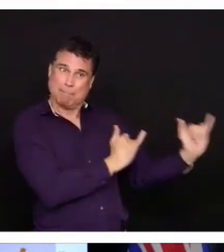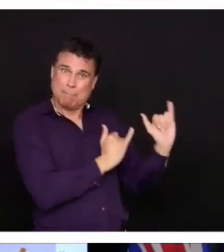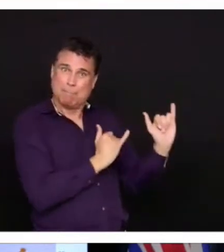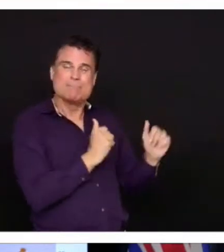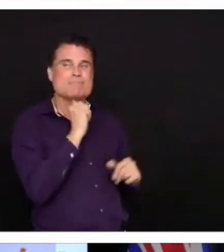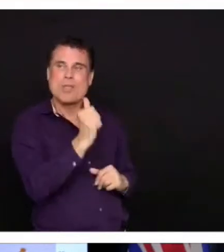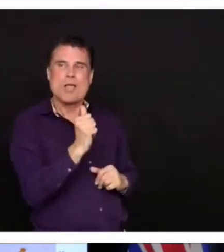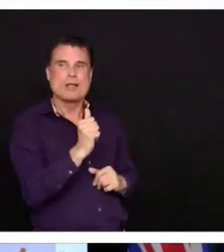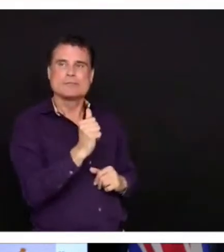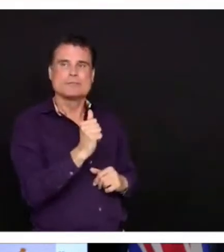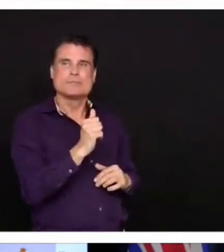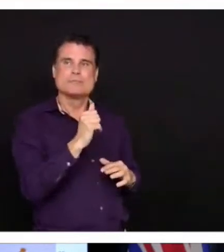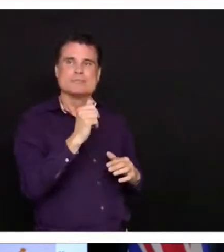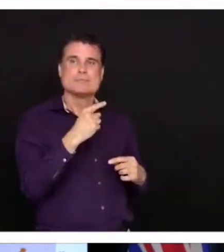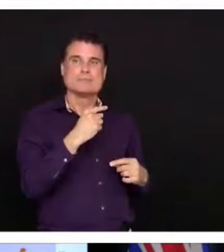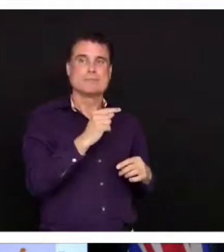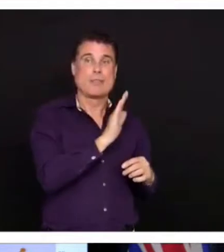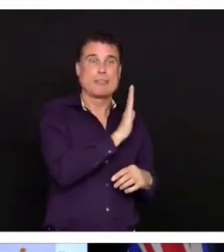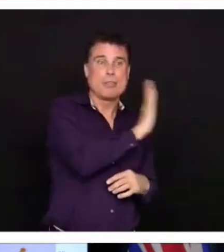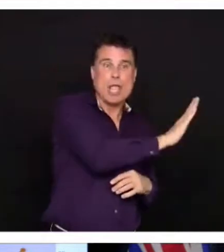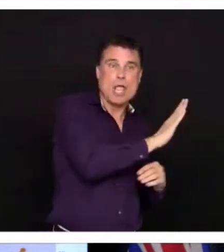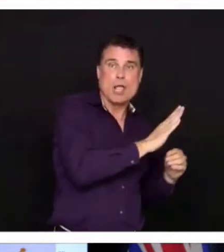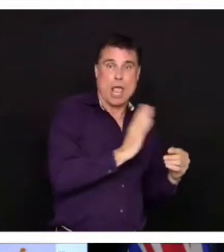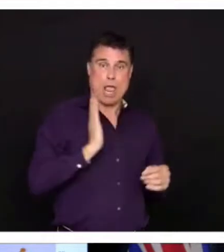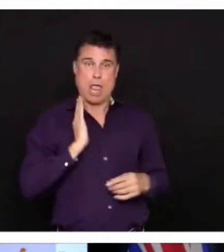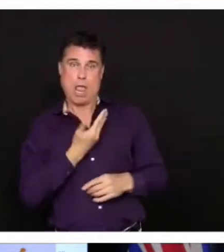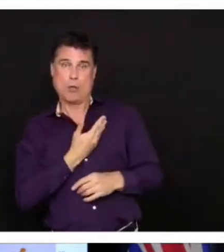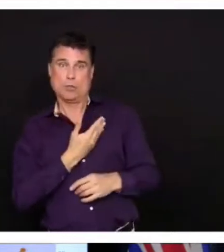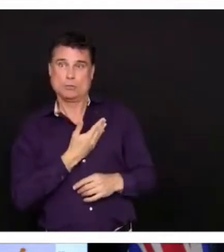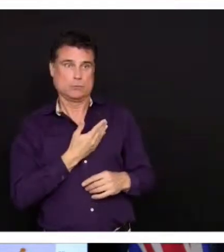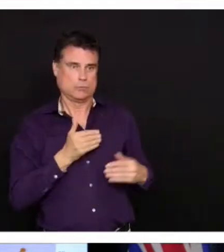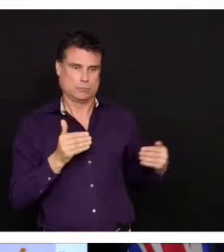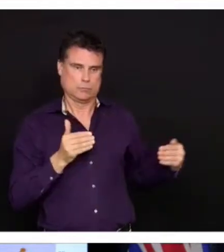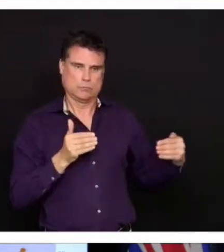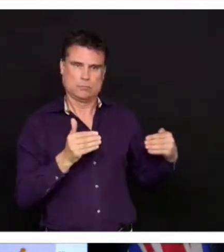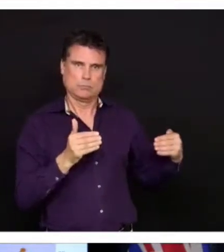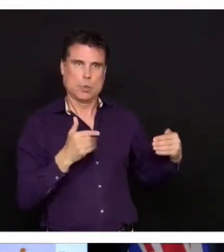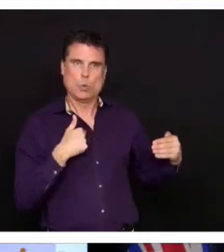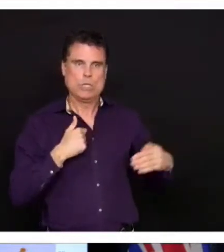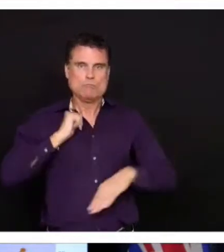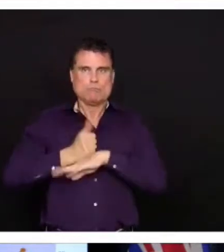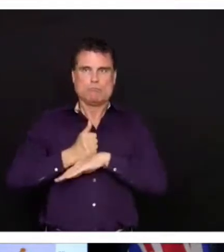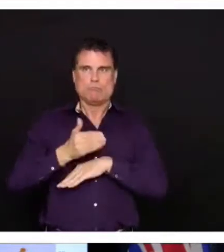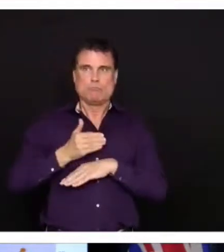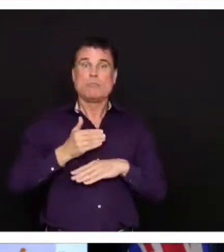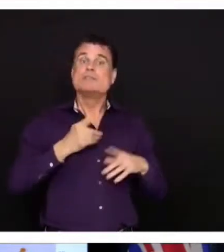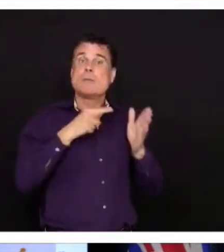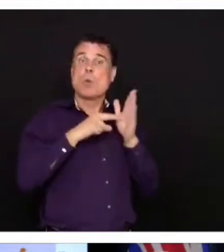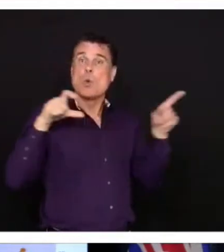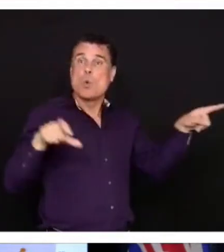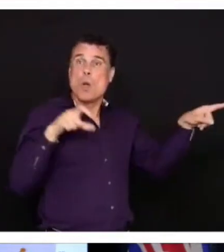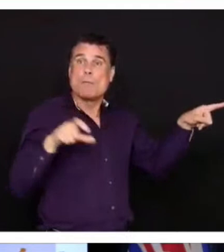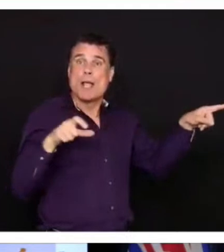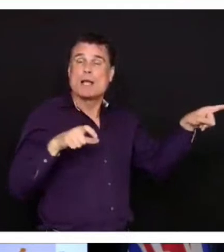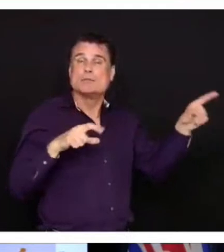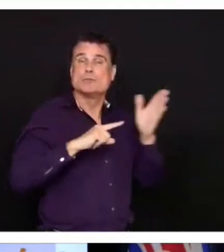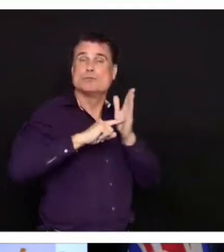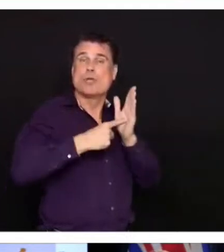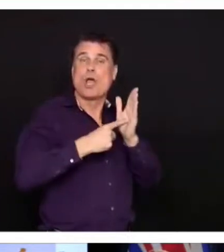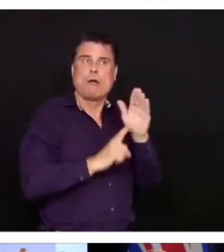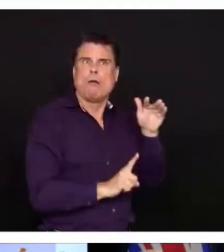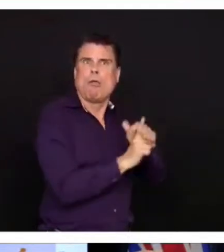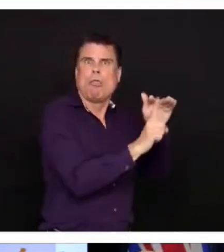put in our measures at the same time as Quebec did, for example. But we learned from our colleagues in Quebec because their March